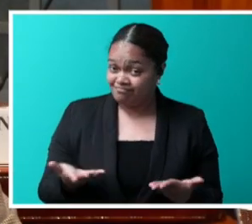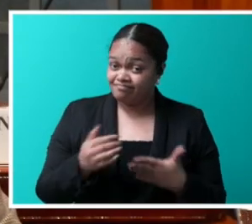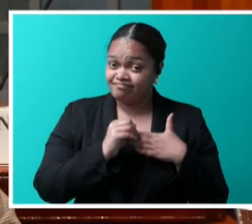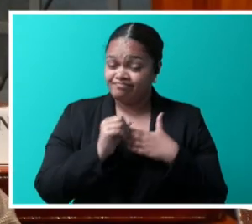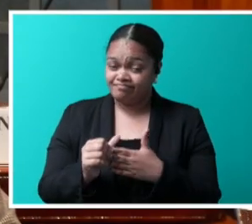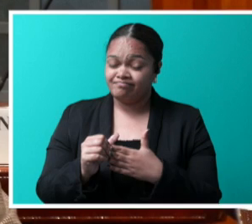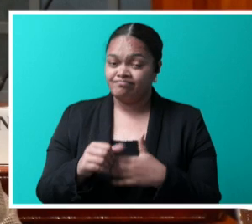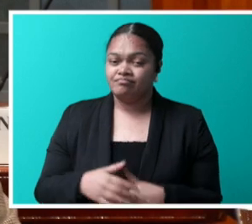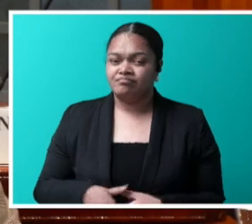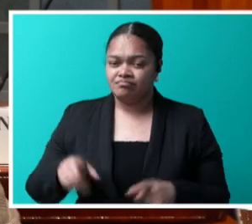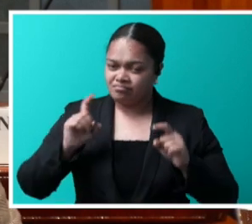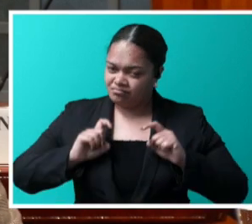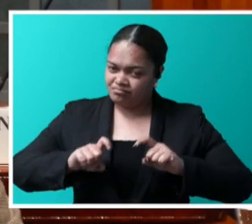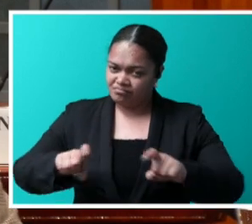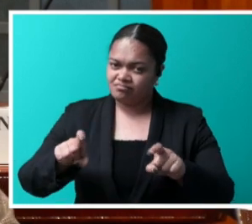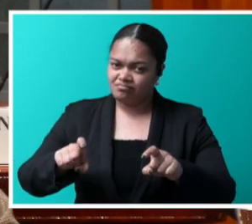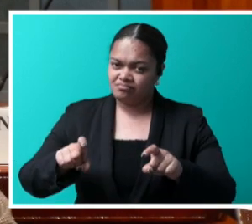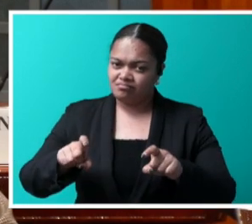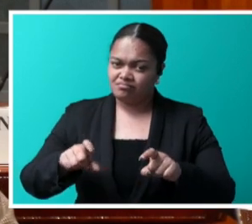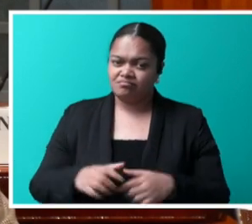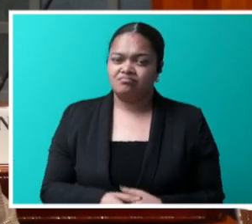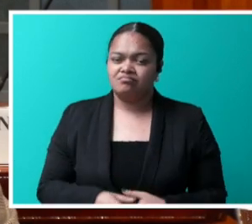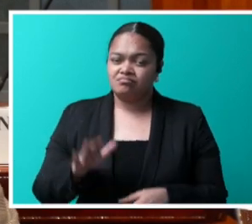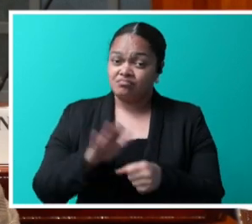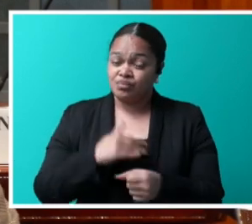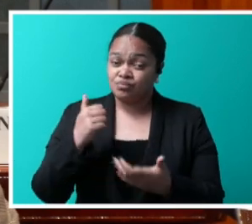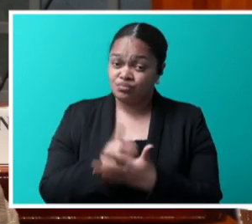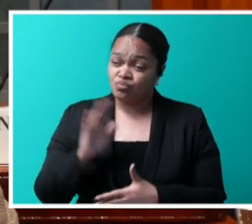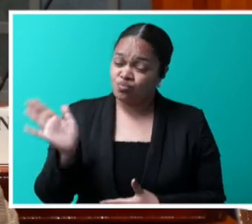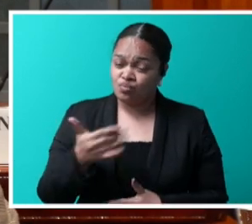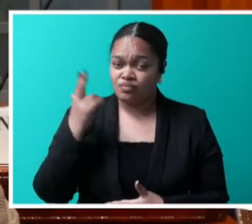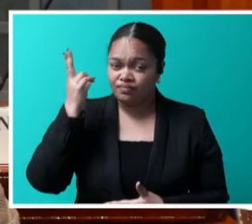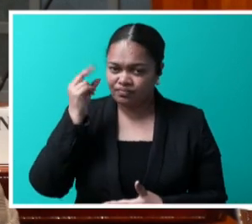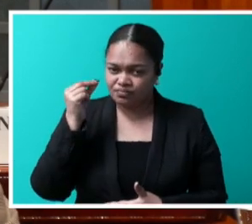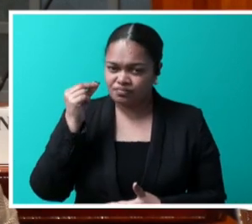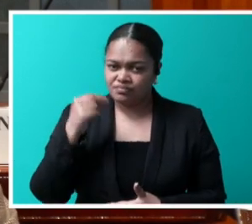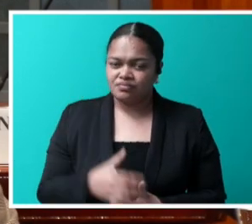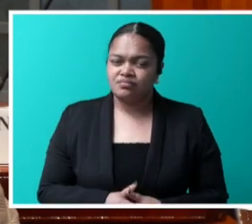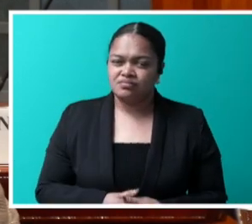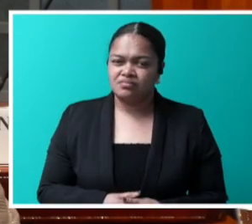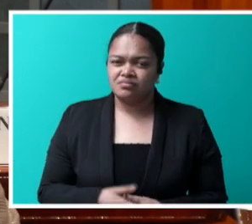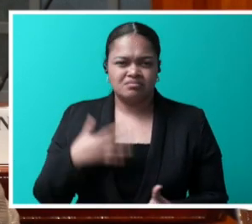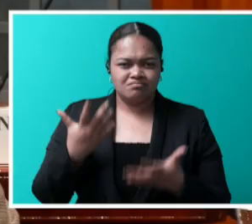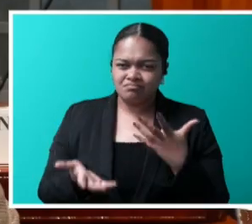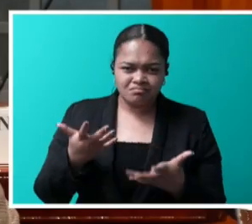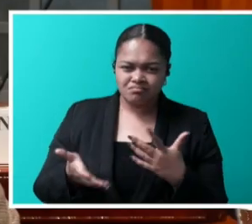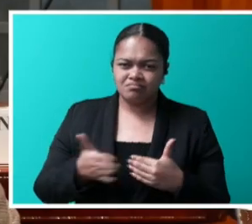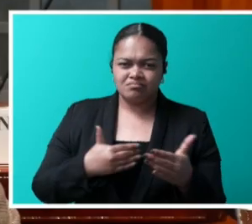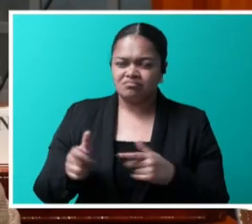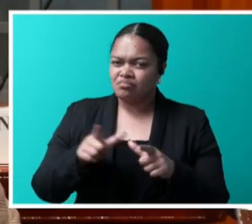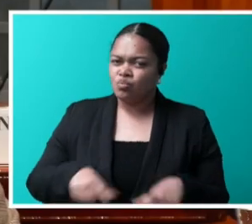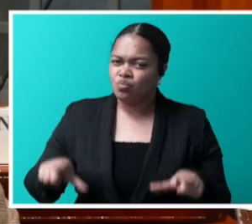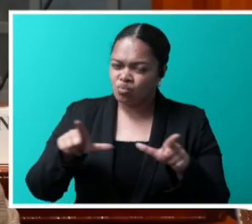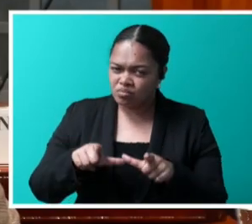Mr. Speaker, remains steadfast in ensuring that all Fijians regardless of location